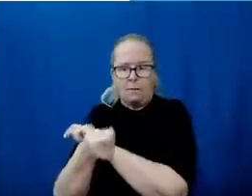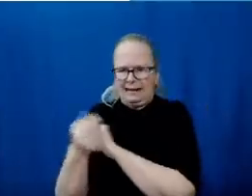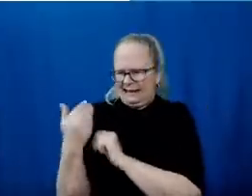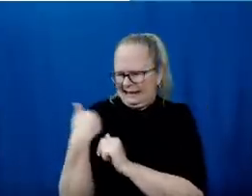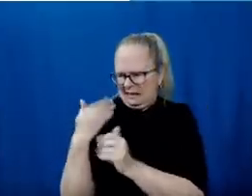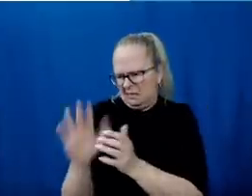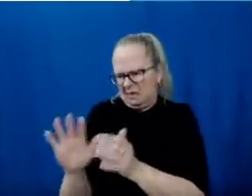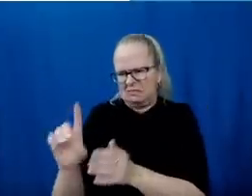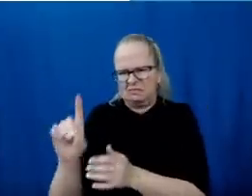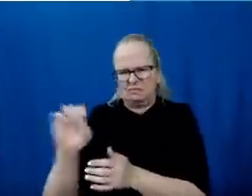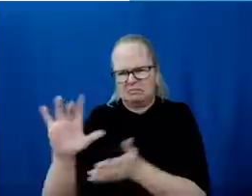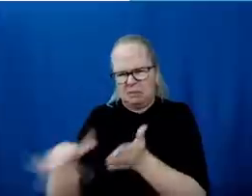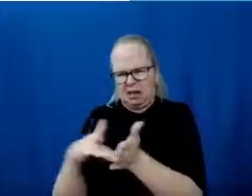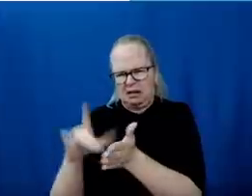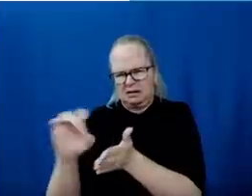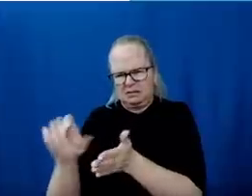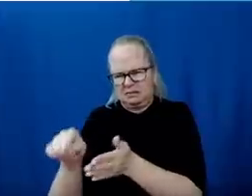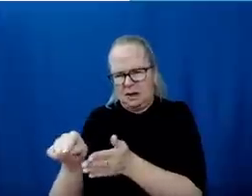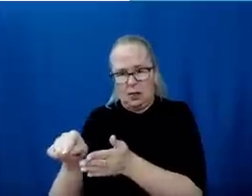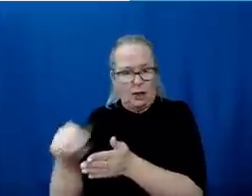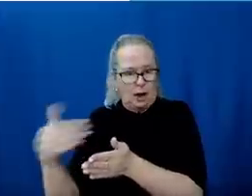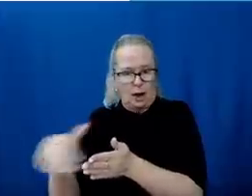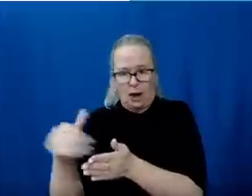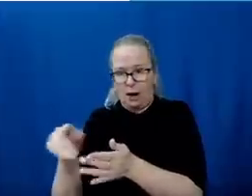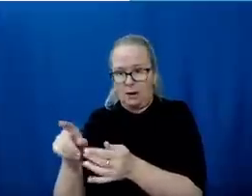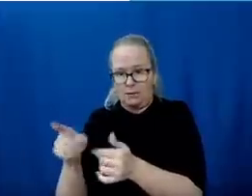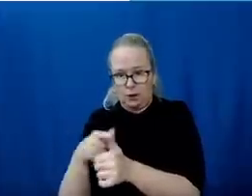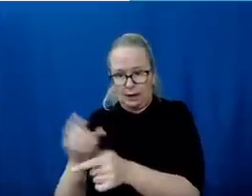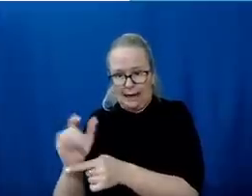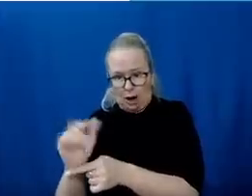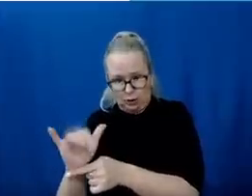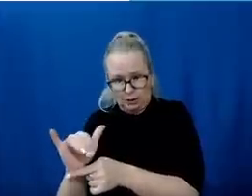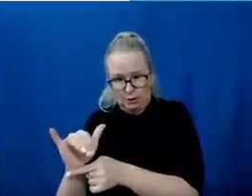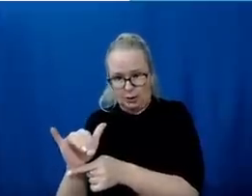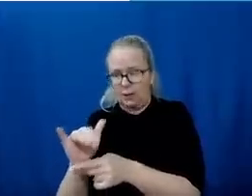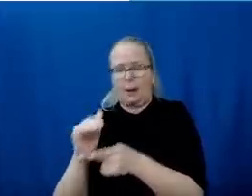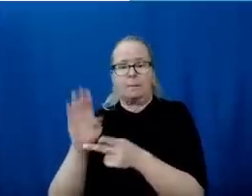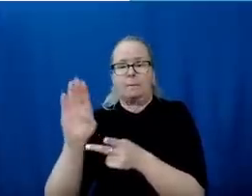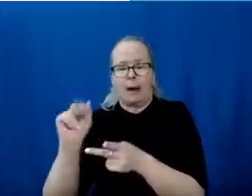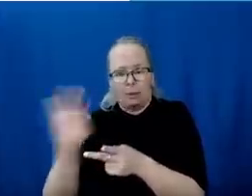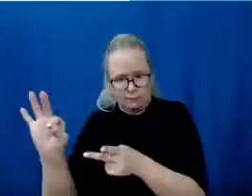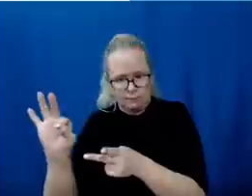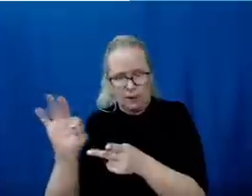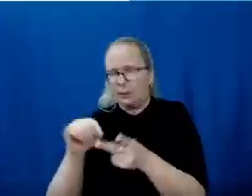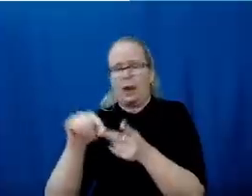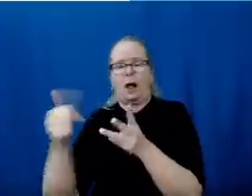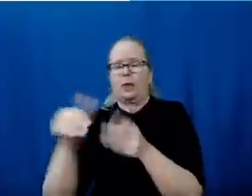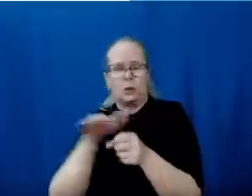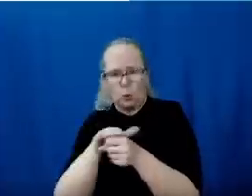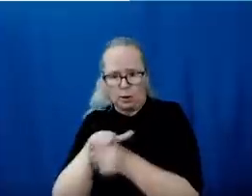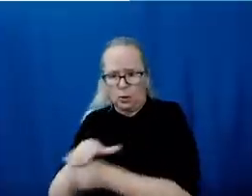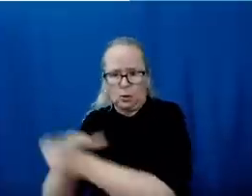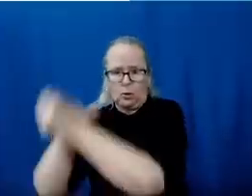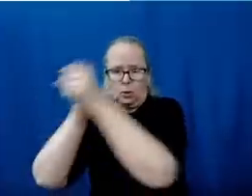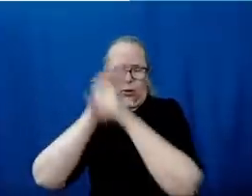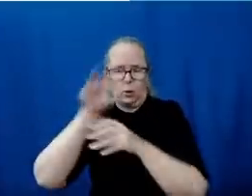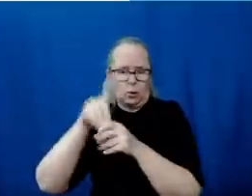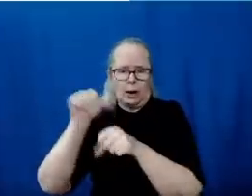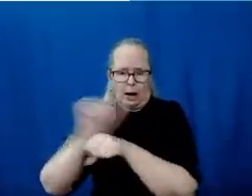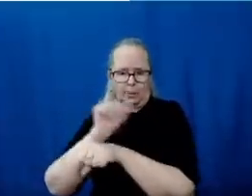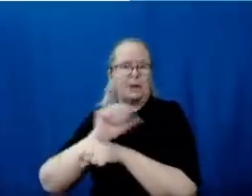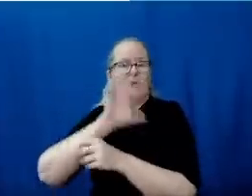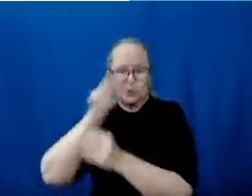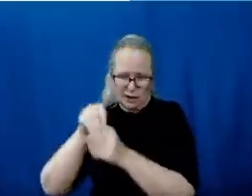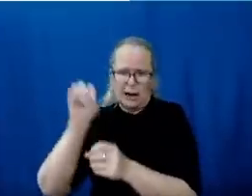municipalities through mid-December, occurring first in Calgary and Banff, and later in